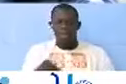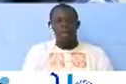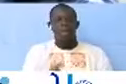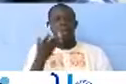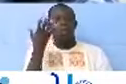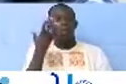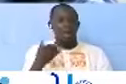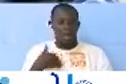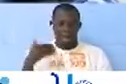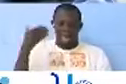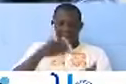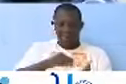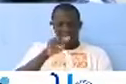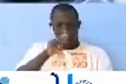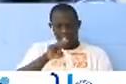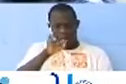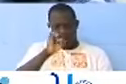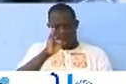Since I came to the NIA